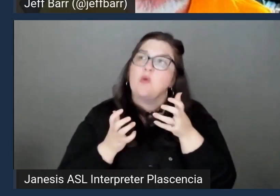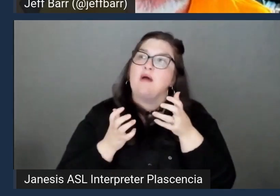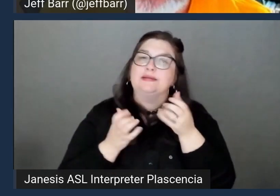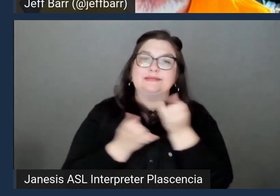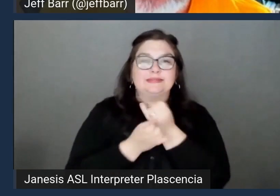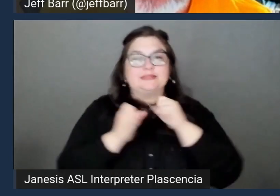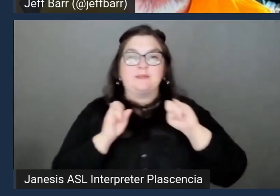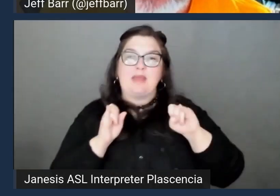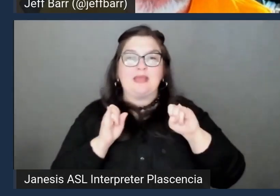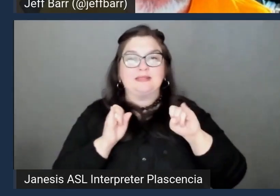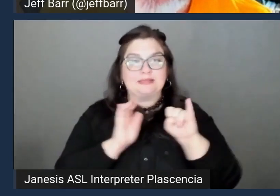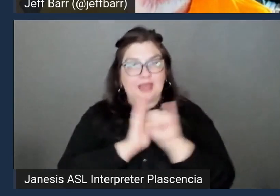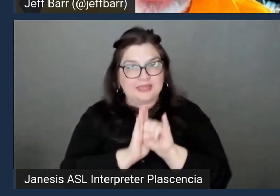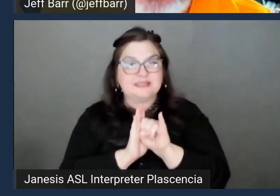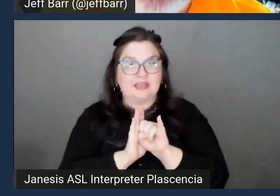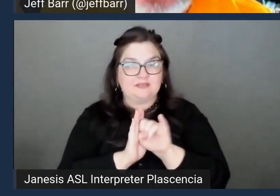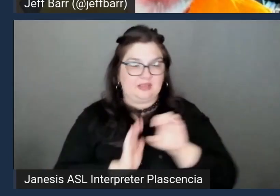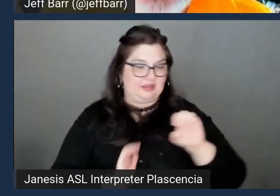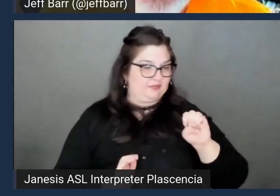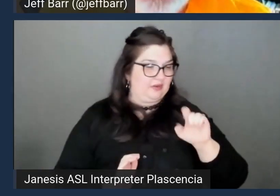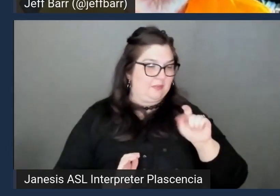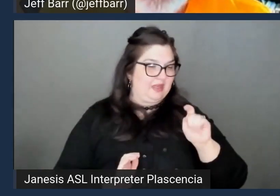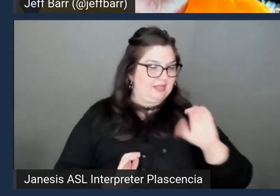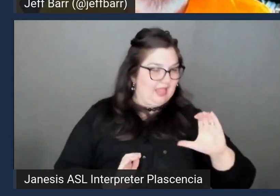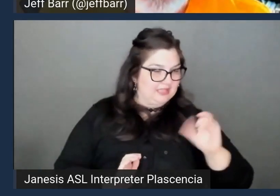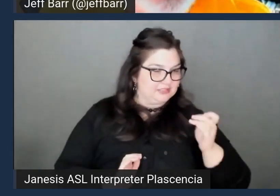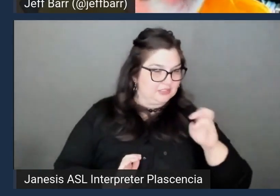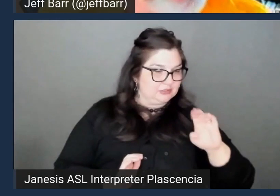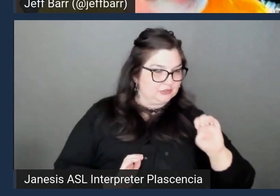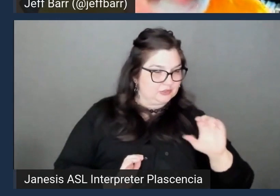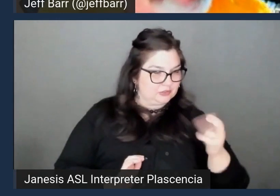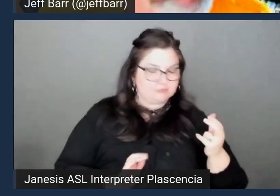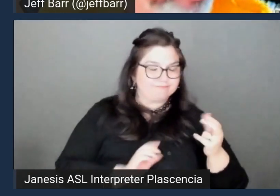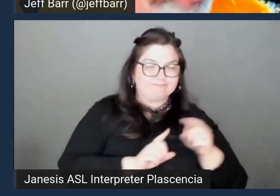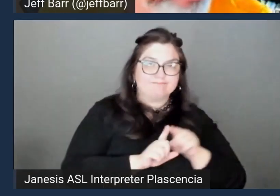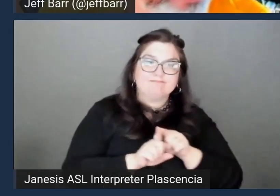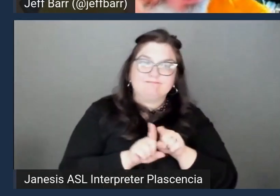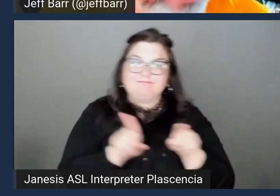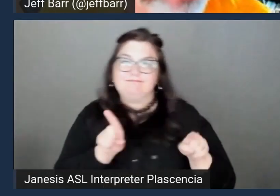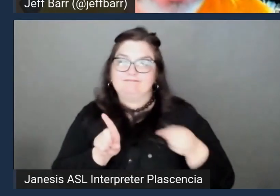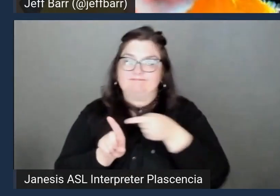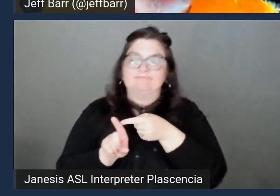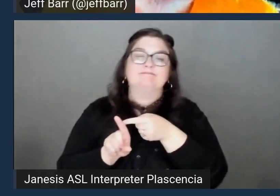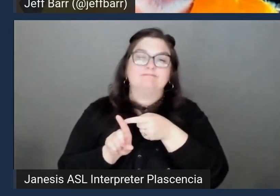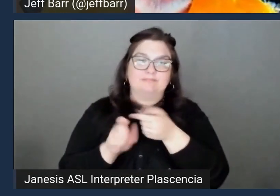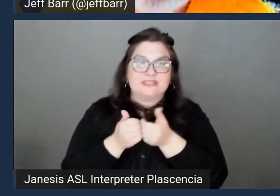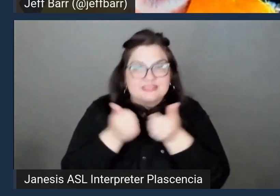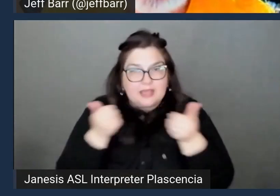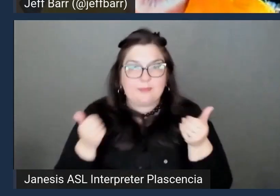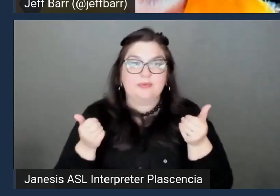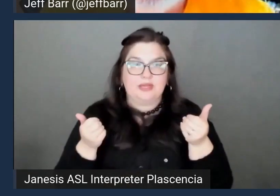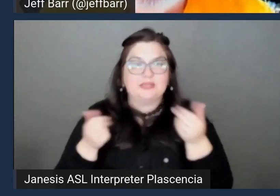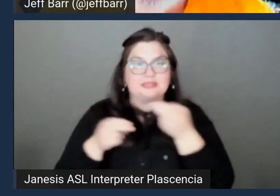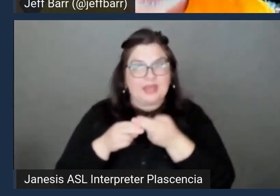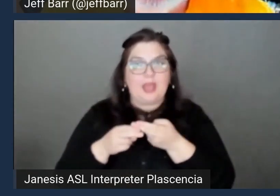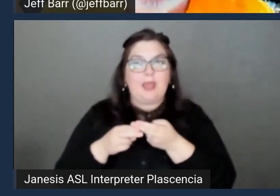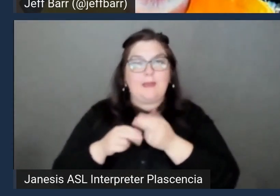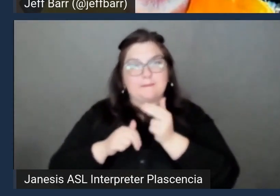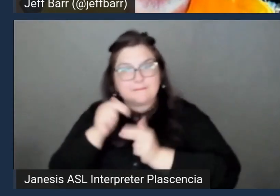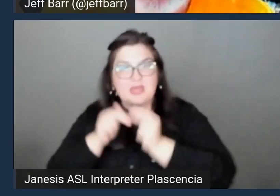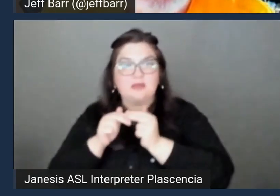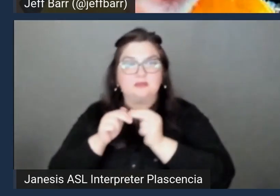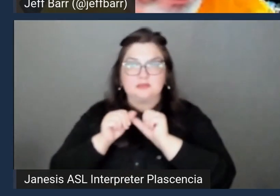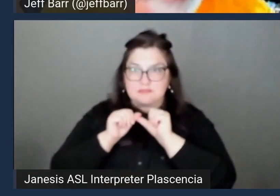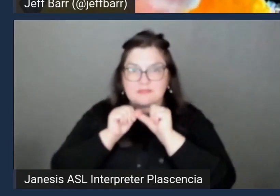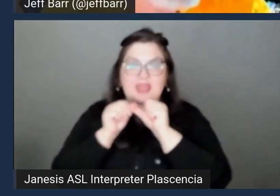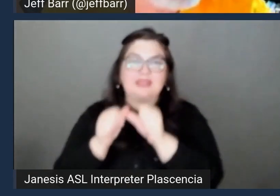Elastic and Elasticsearch. We wanted to take this in a direction that was built and maintained by the community.